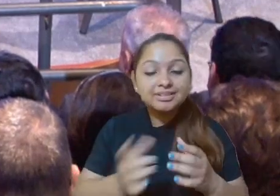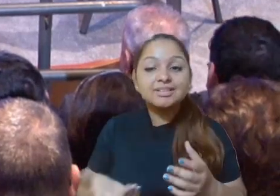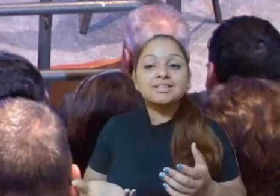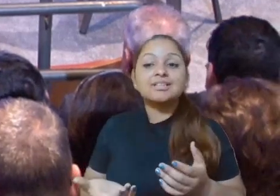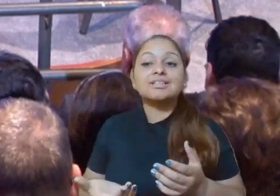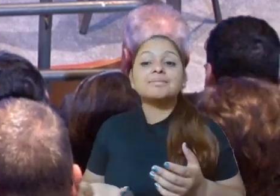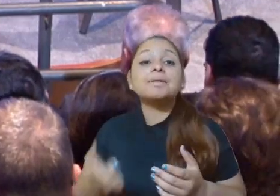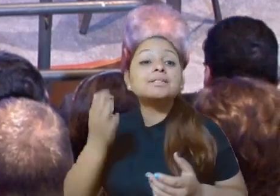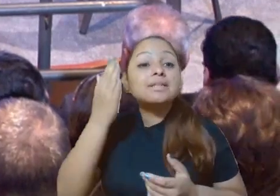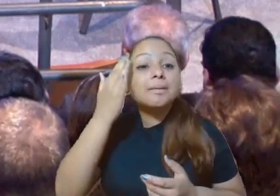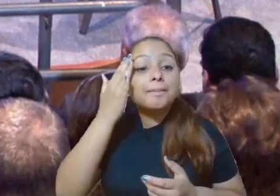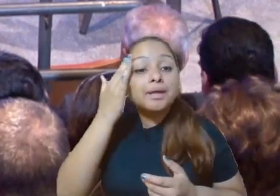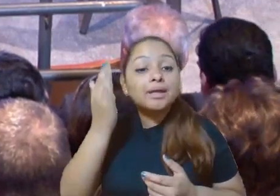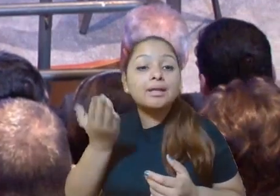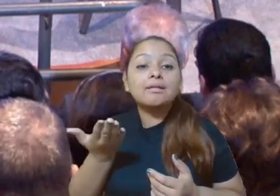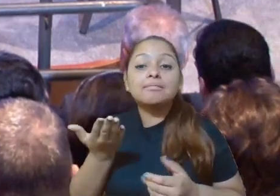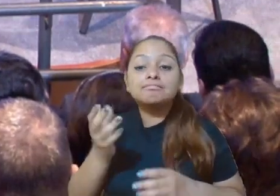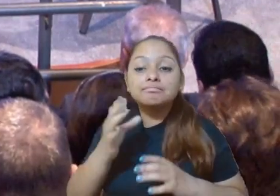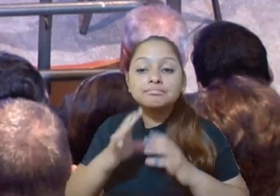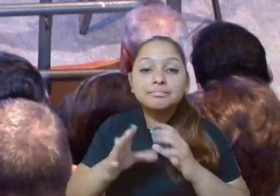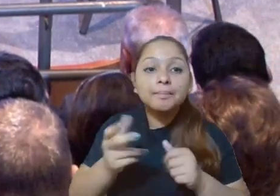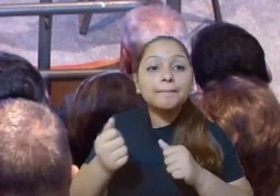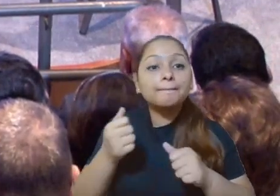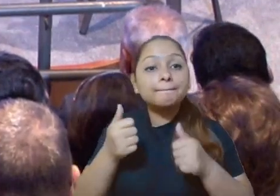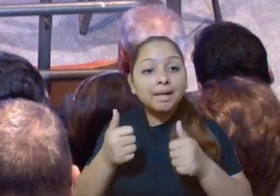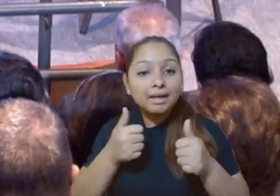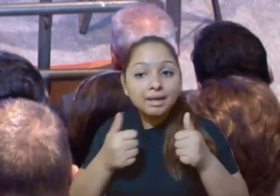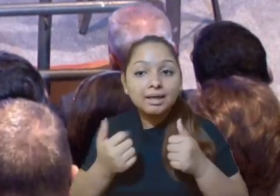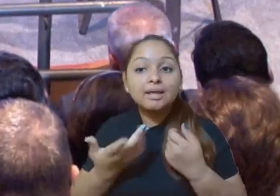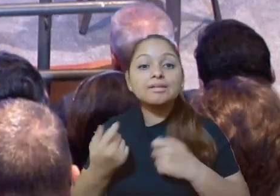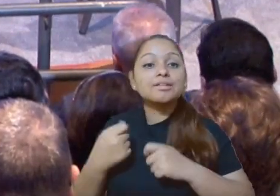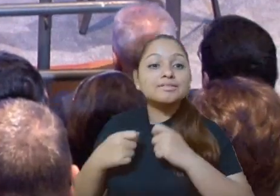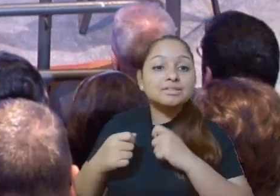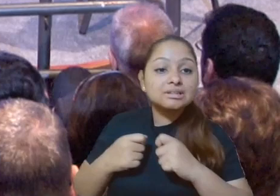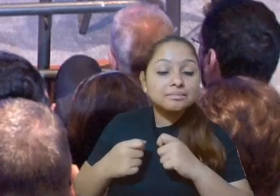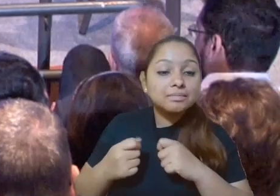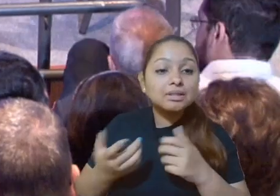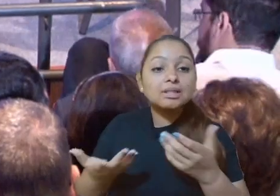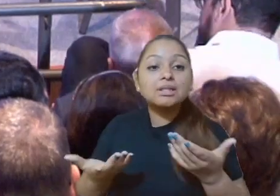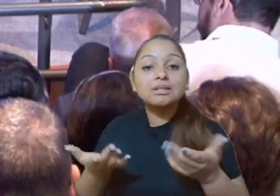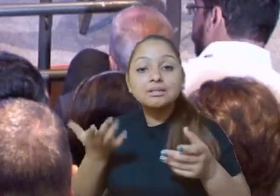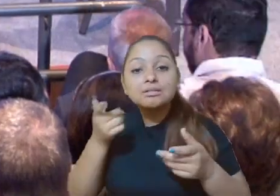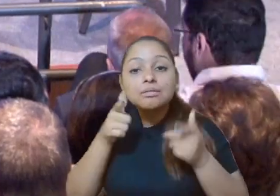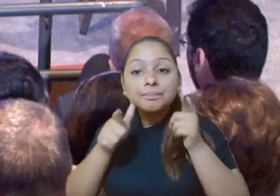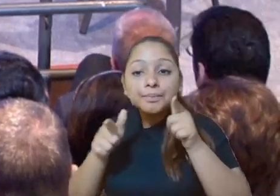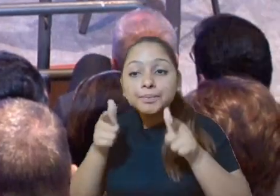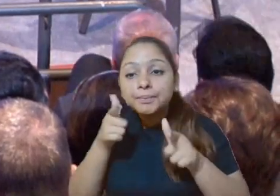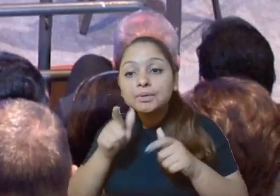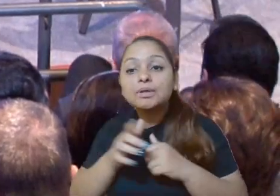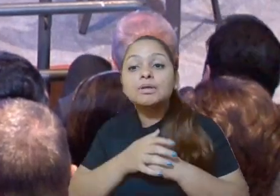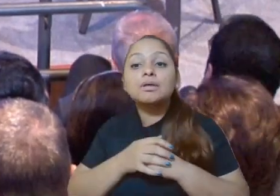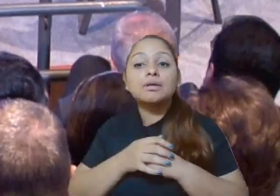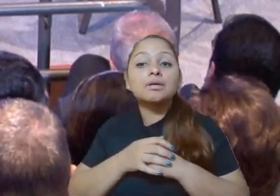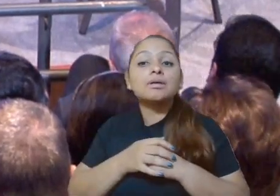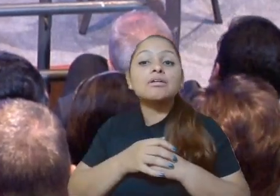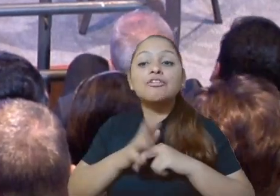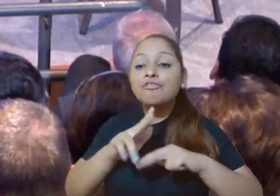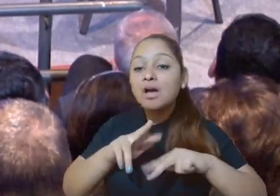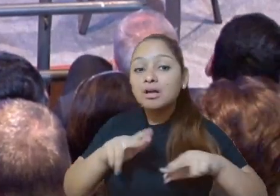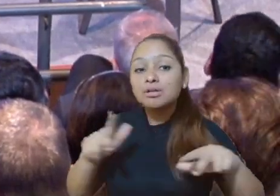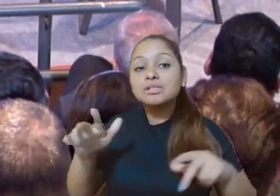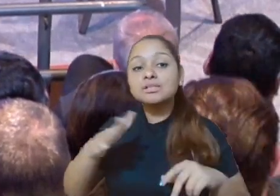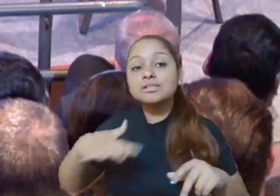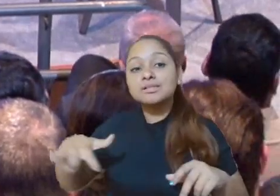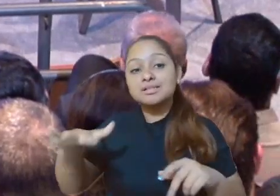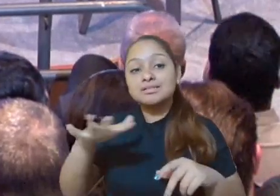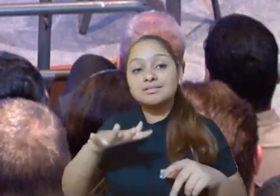the business language and get to fundings and access corporate venture